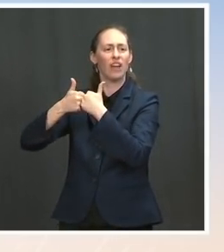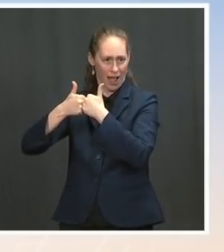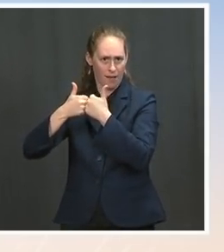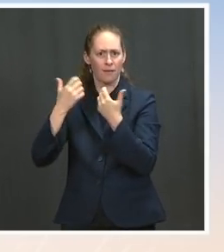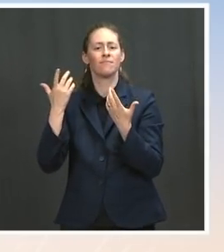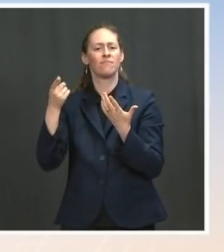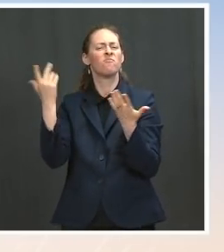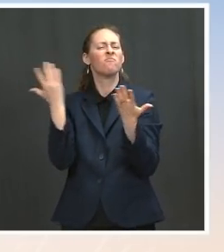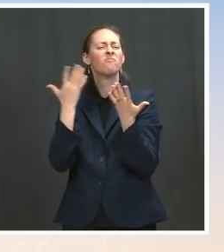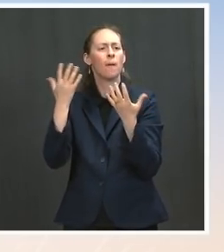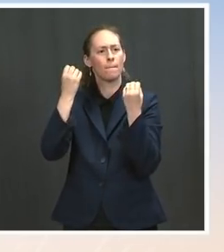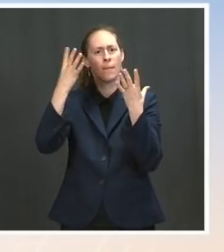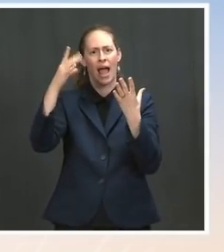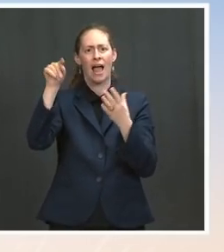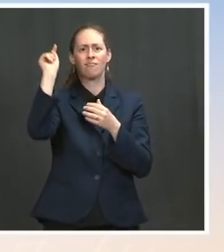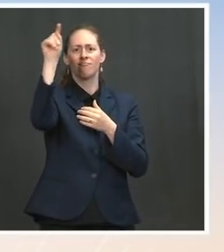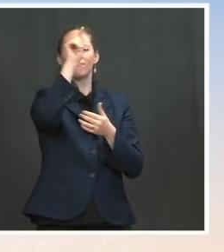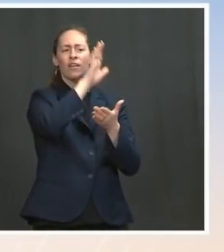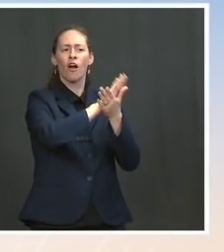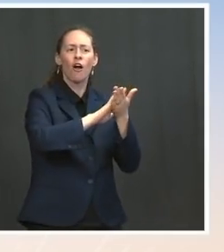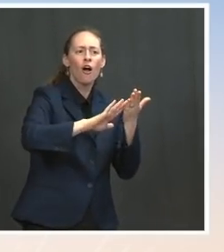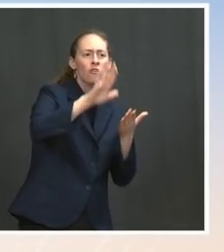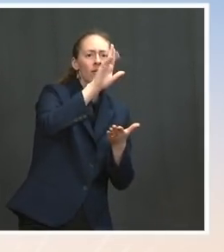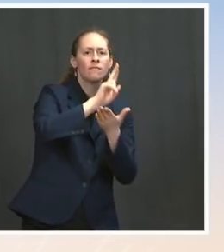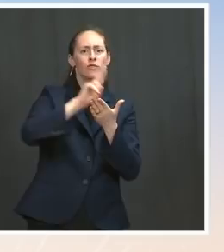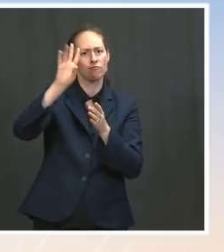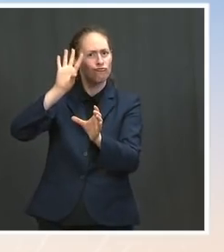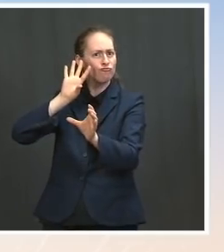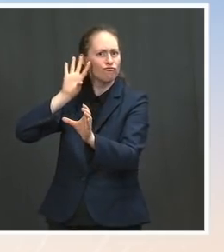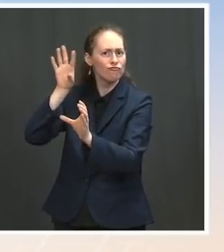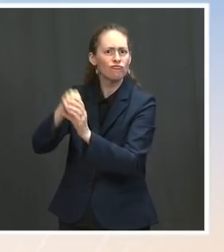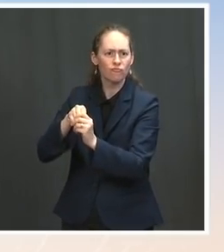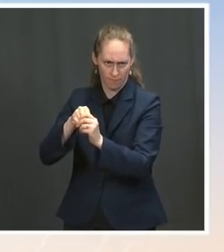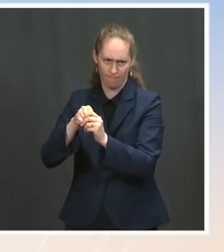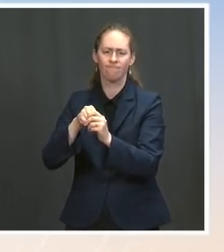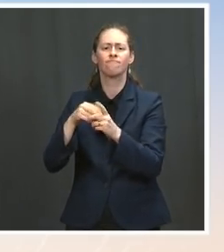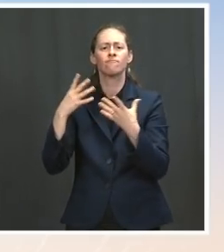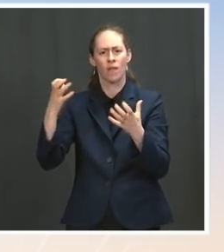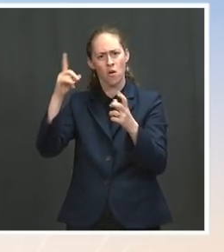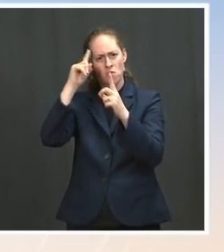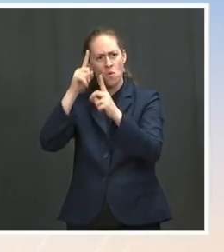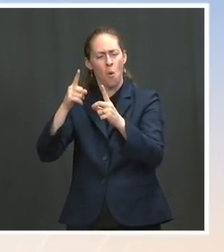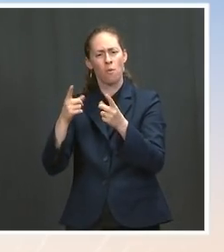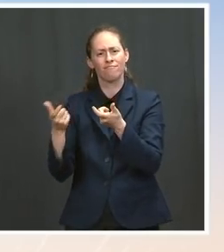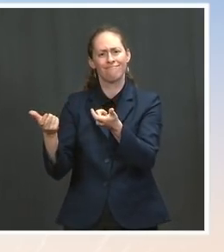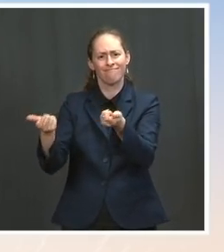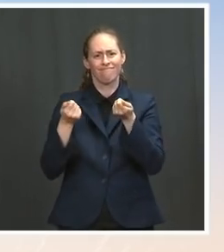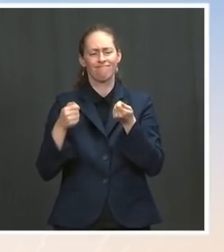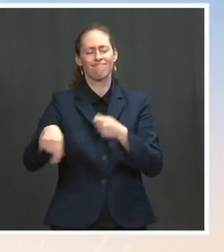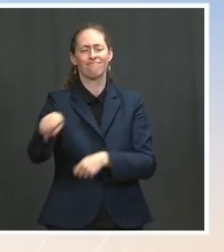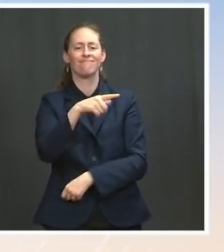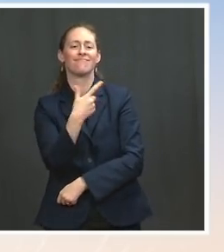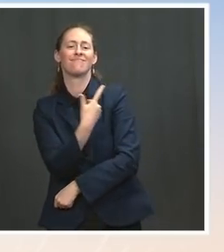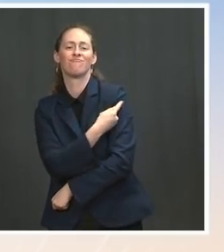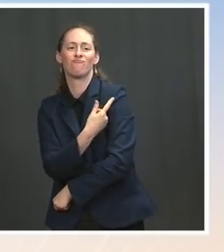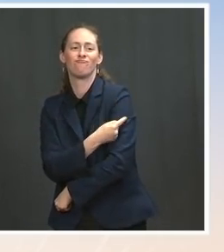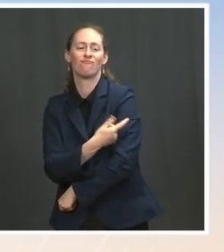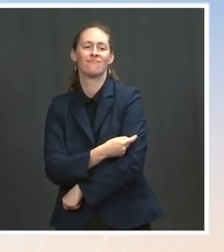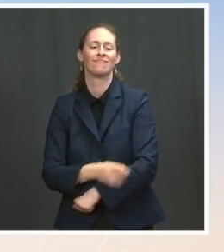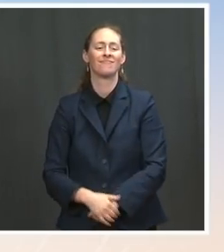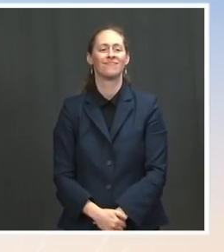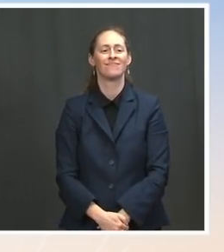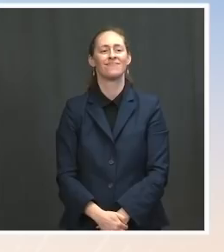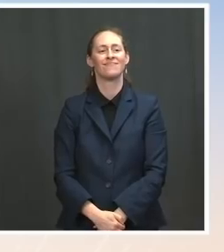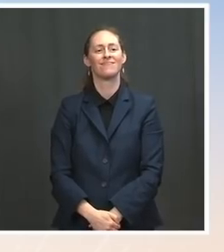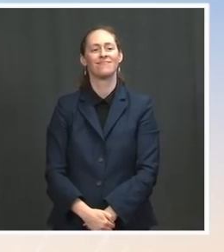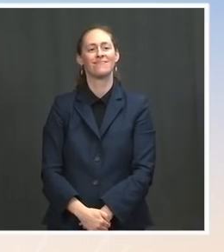taking a pledge and committing to take action to get their students and communities vaccinated. And finally, businesses like Anheuser-Busch, Kroger, and DoorDash are